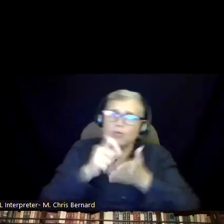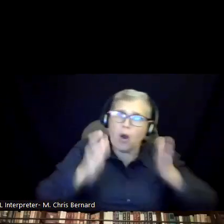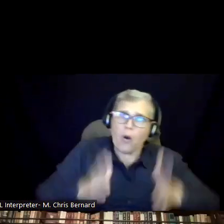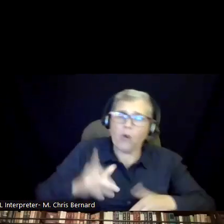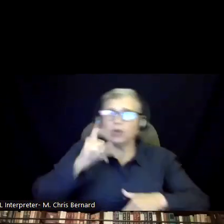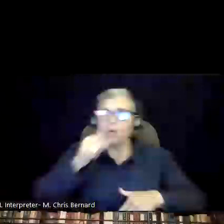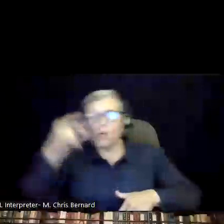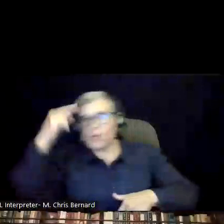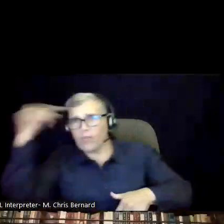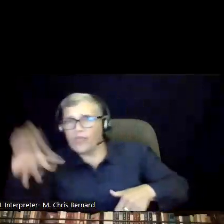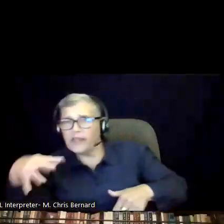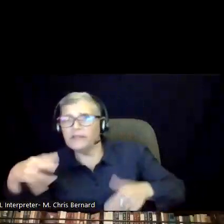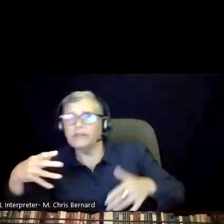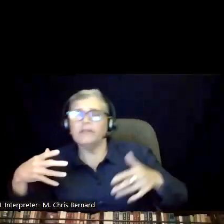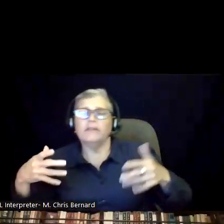to